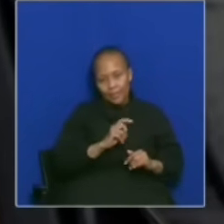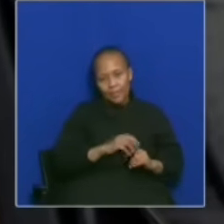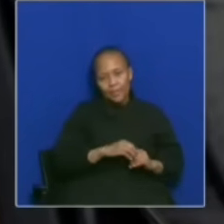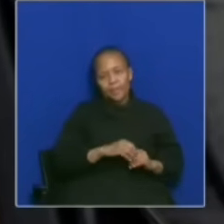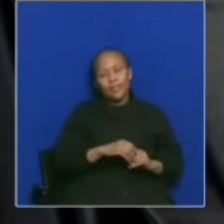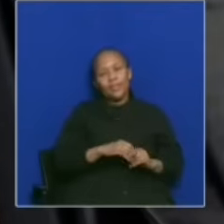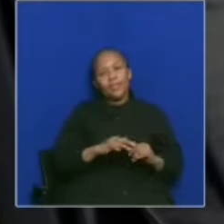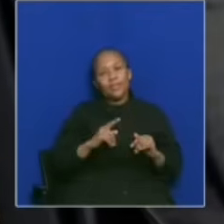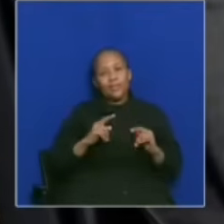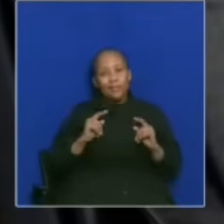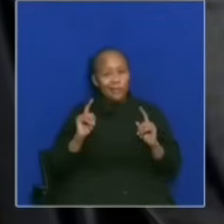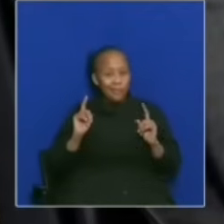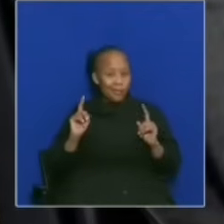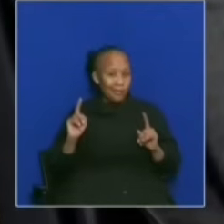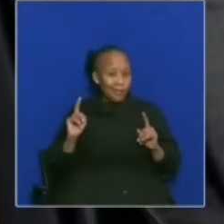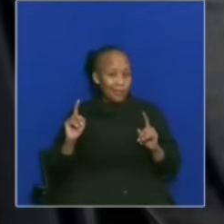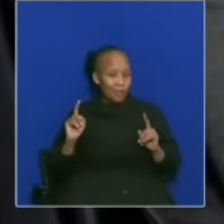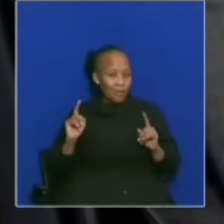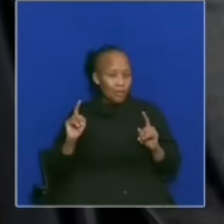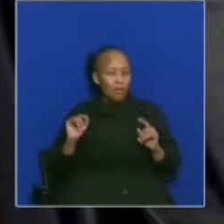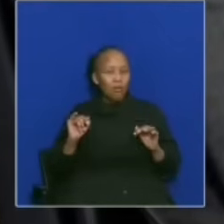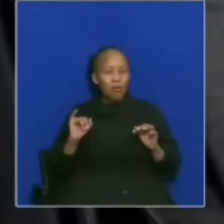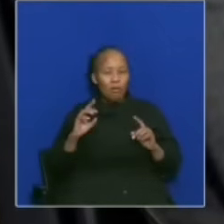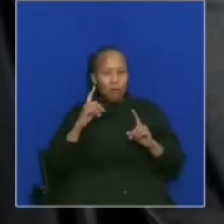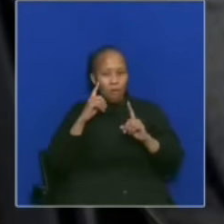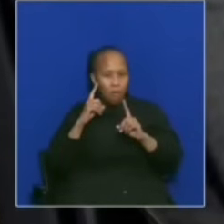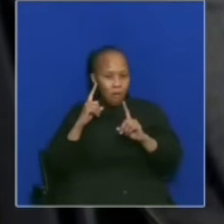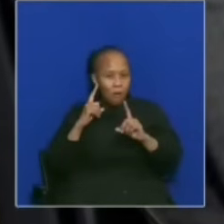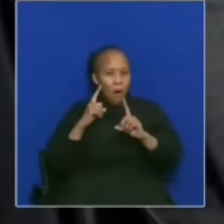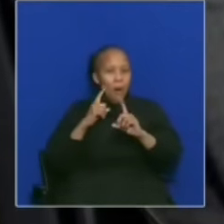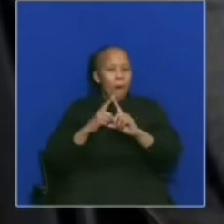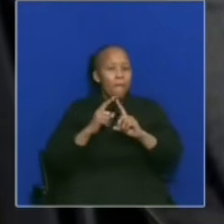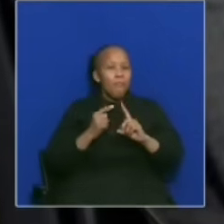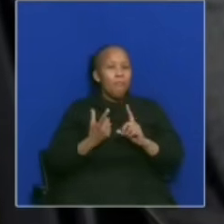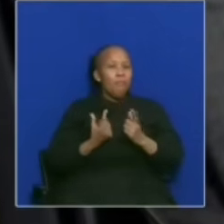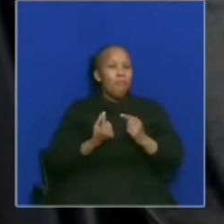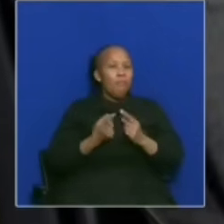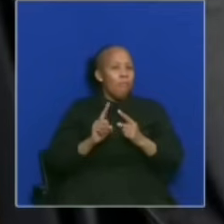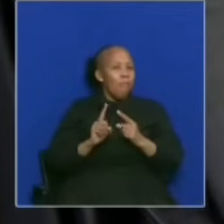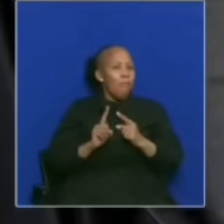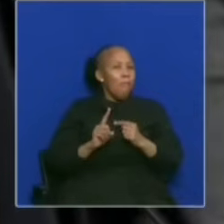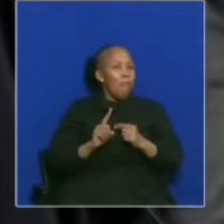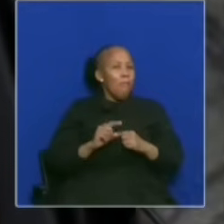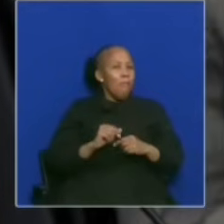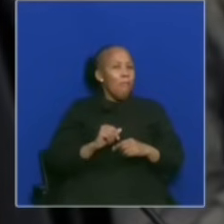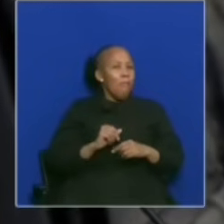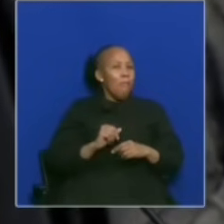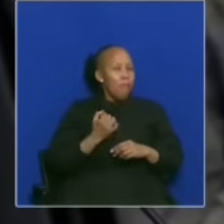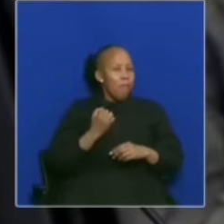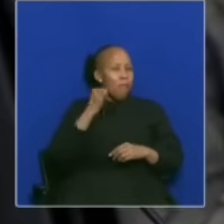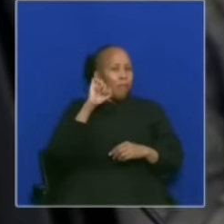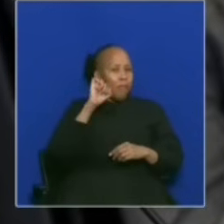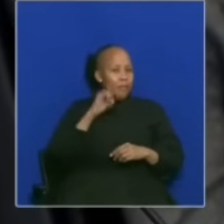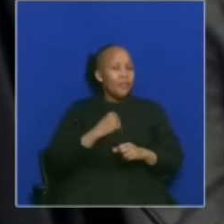least expressing an intention to resist, the campaign of Tax Justice SA to